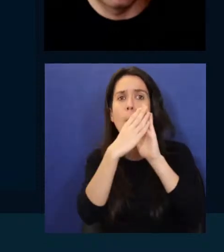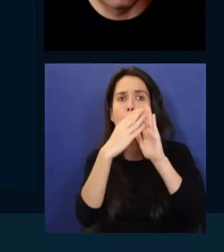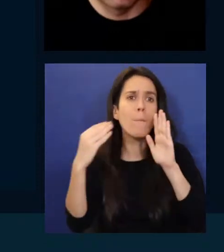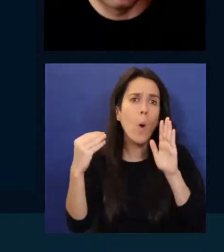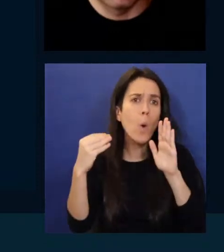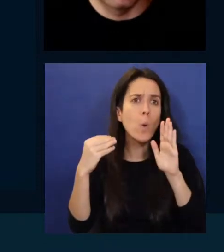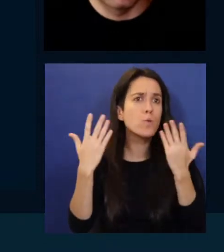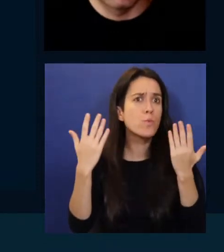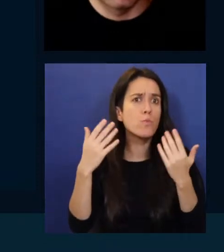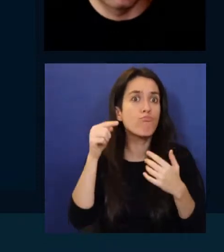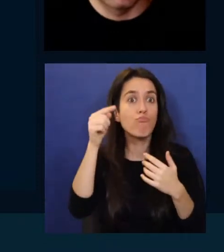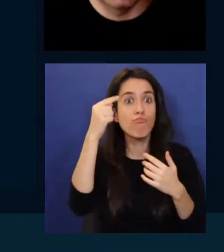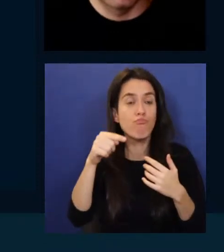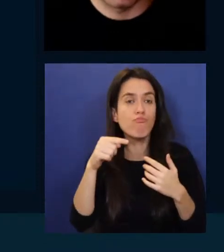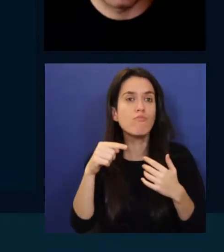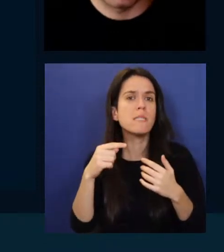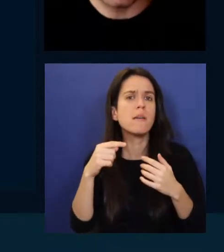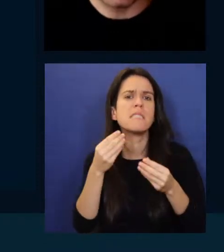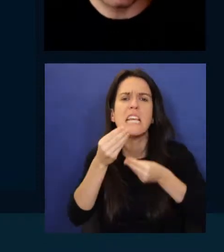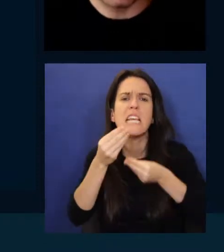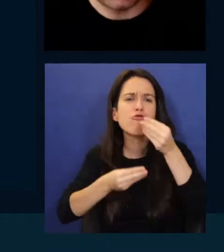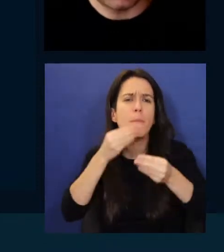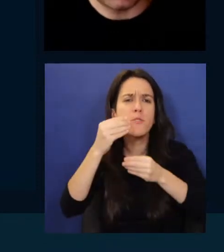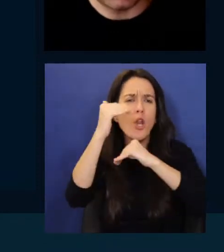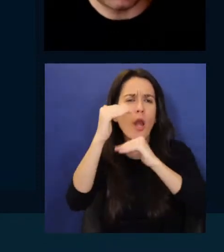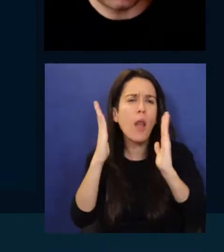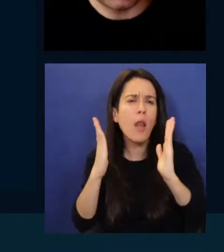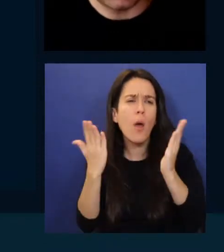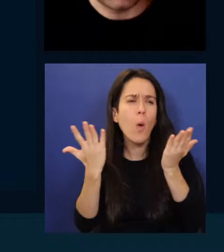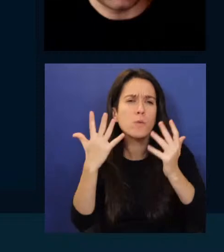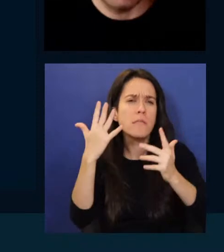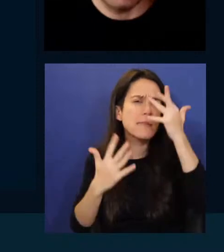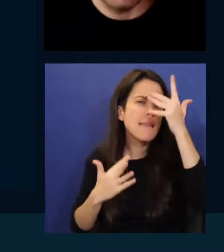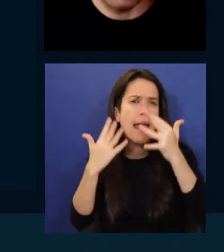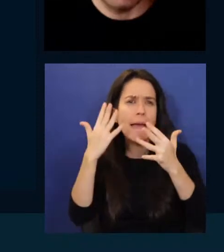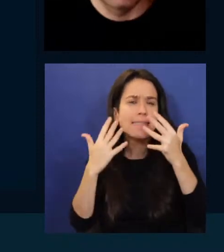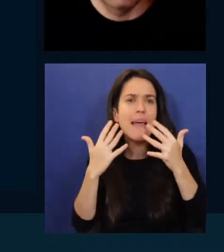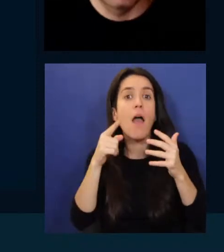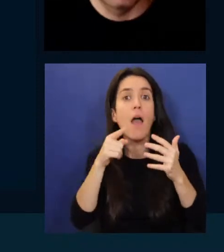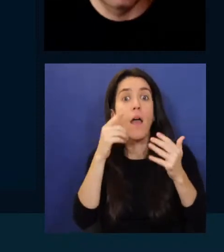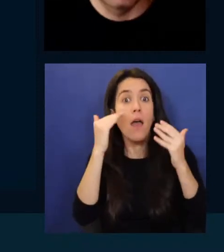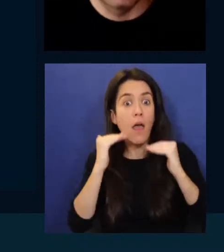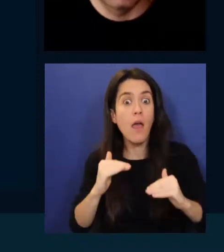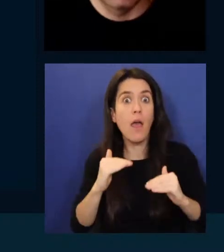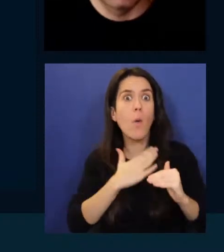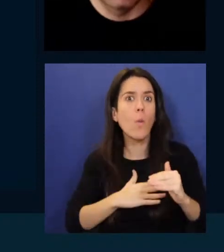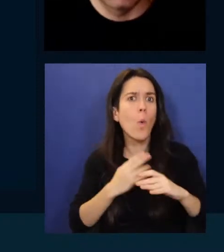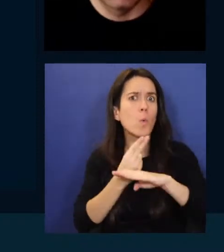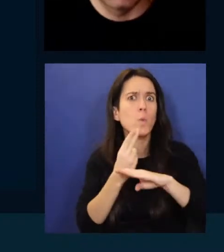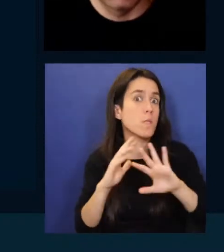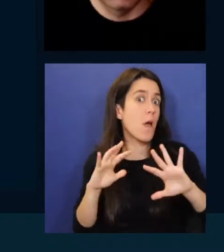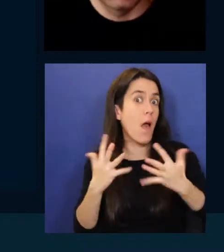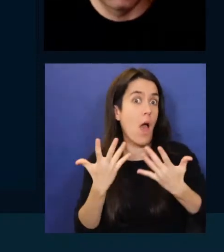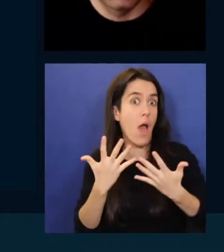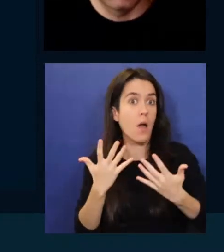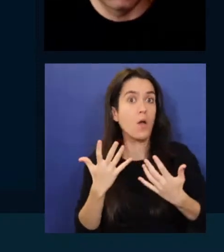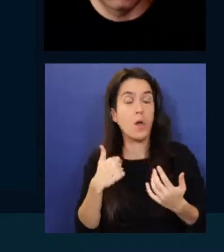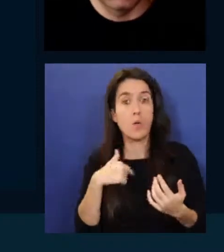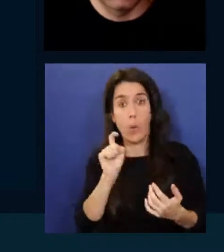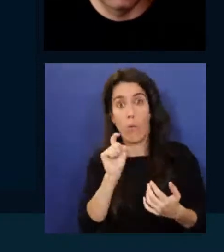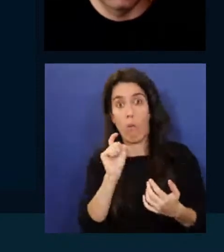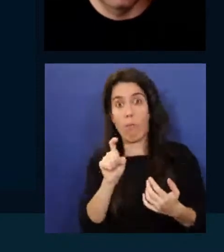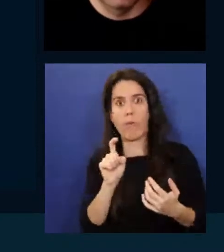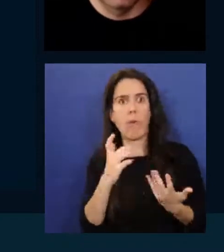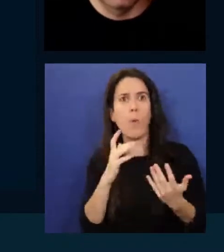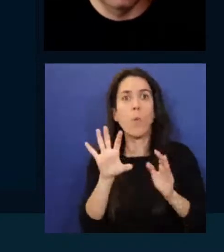place, a description of the data, and a terms of use. Next, Lisa selects what data she wants